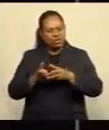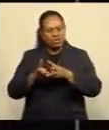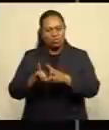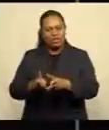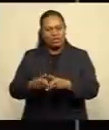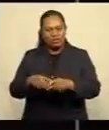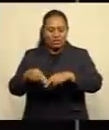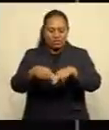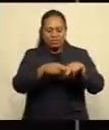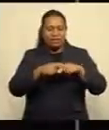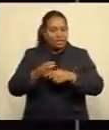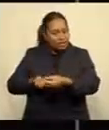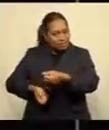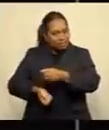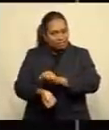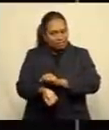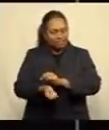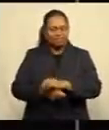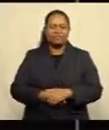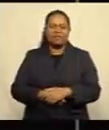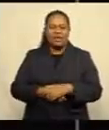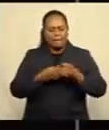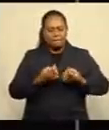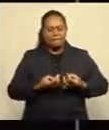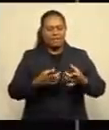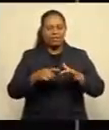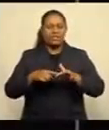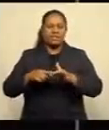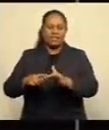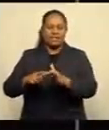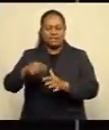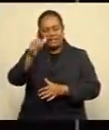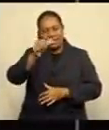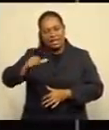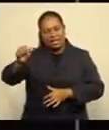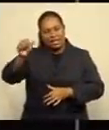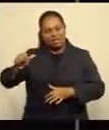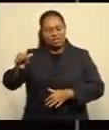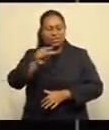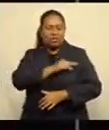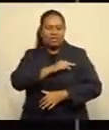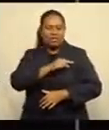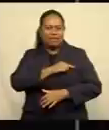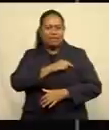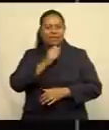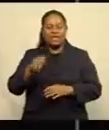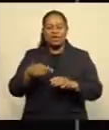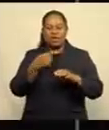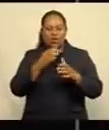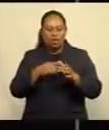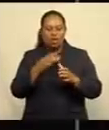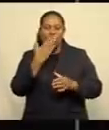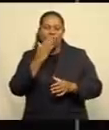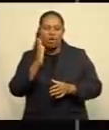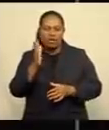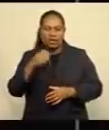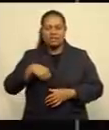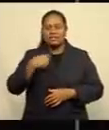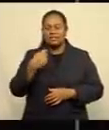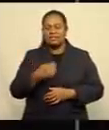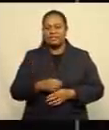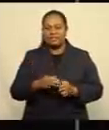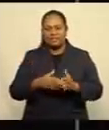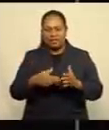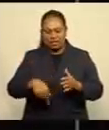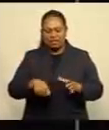cricket team as they prepare for the East Asia Pacific qualifiers in Japan in August. Due to the pandemic, the team